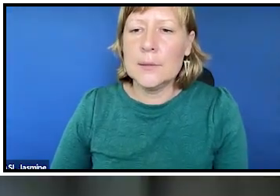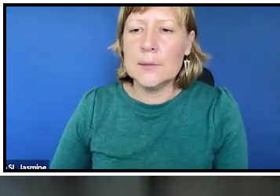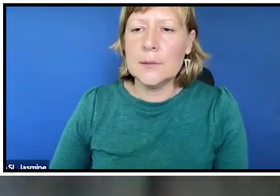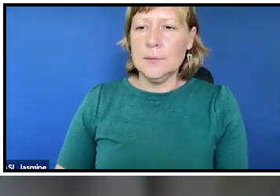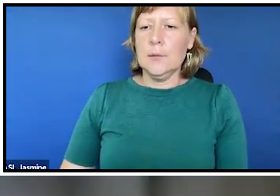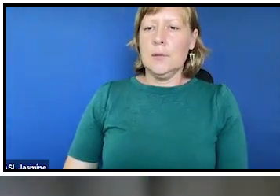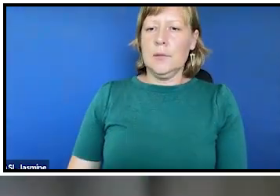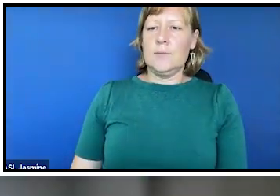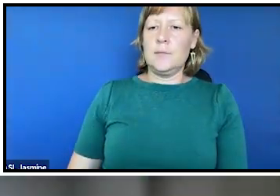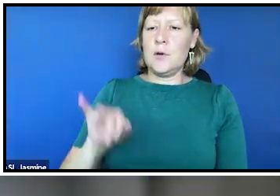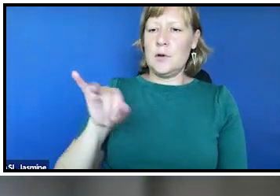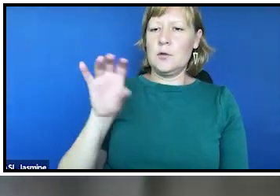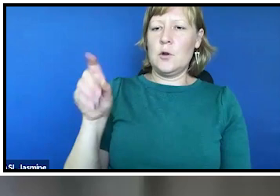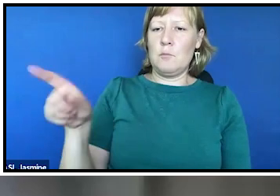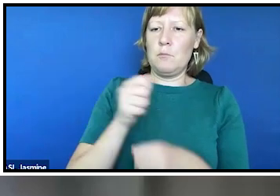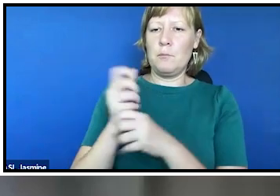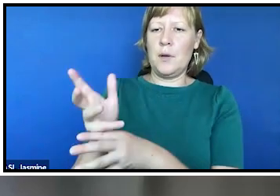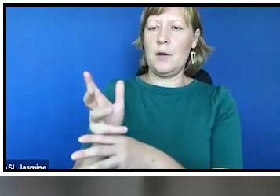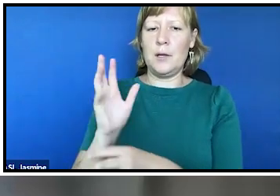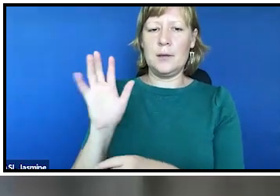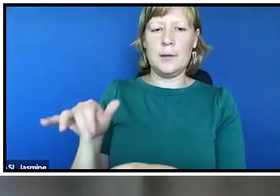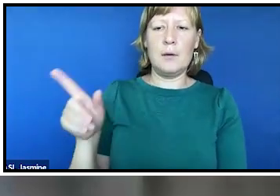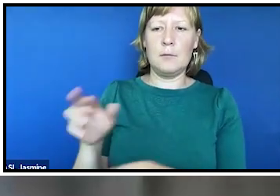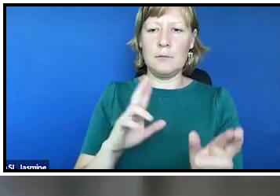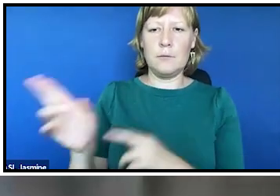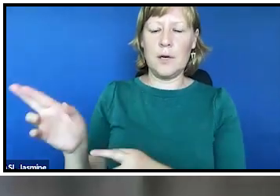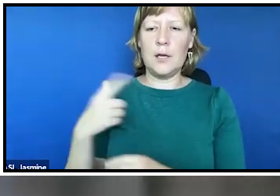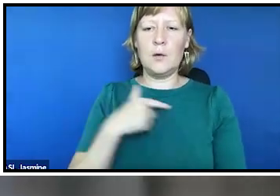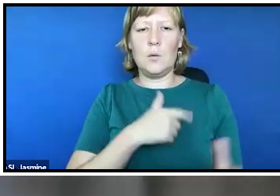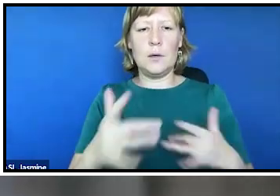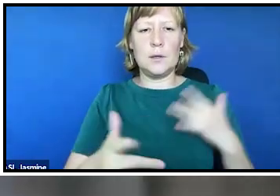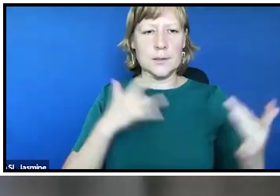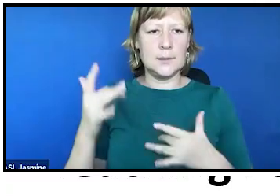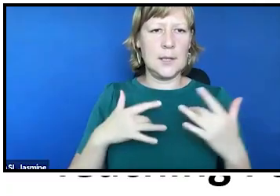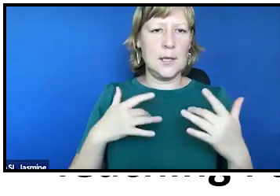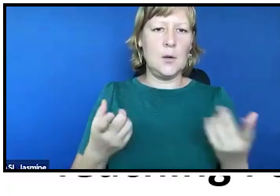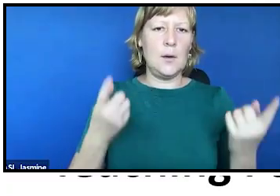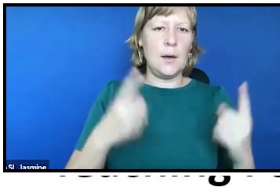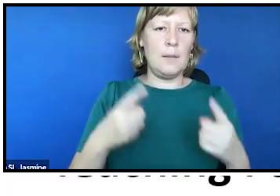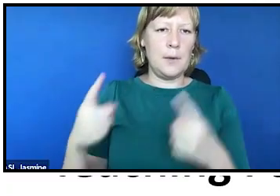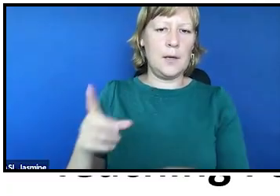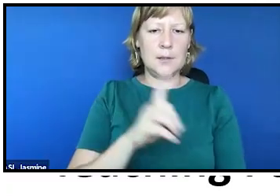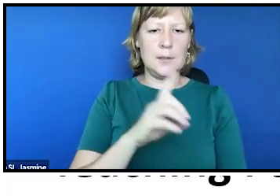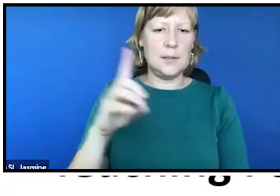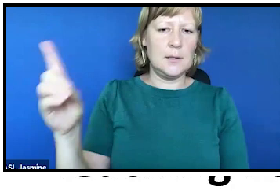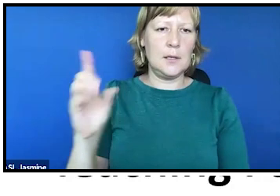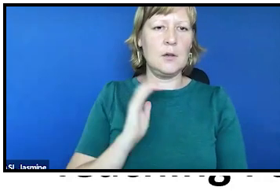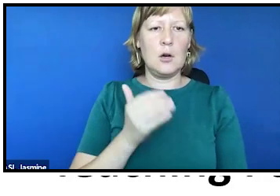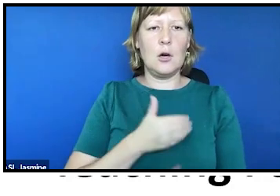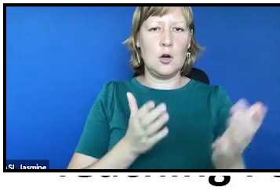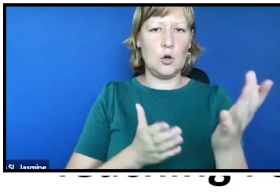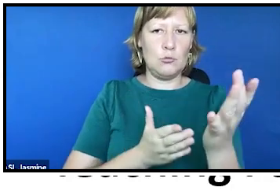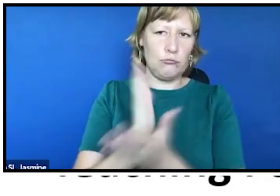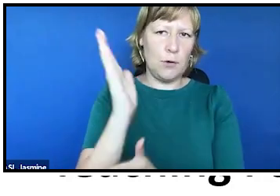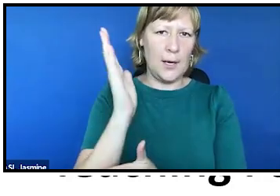that ready, we are really excited about a lot of different things that are going on at DDD. One of them is our rights campaign, or